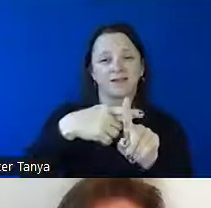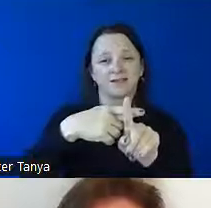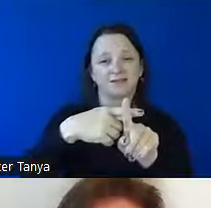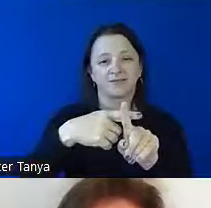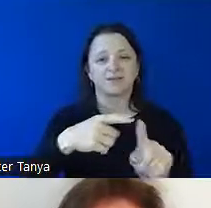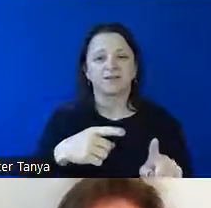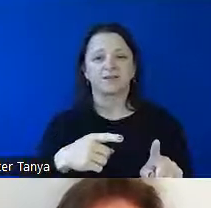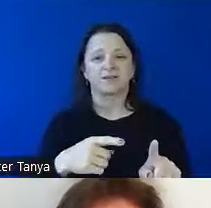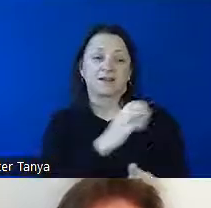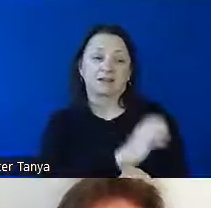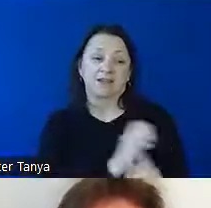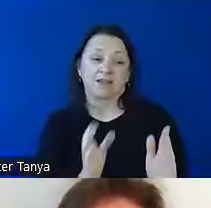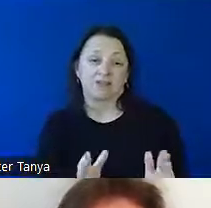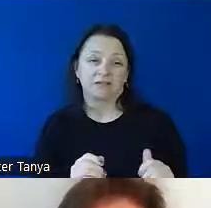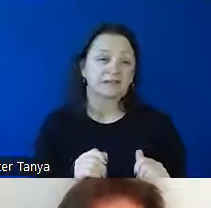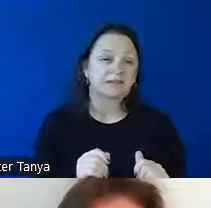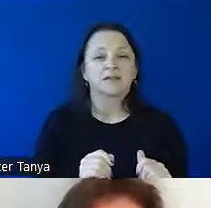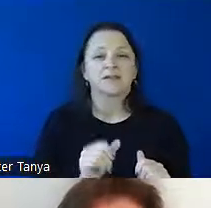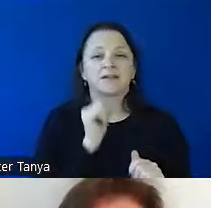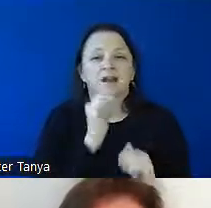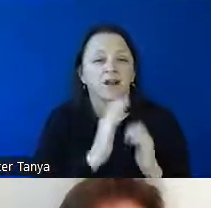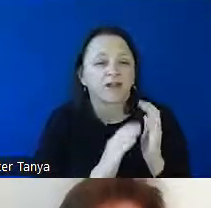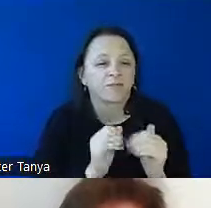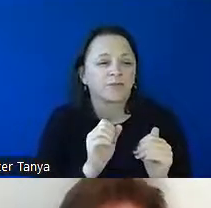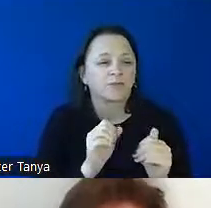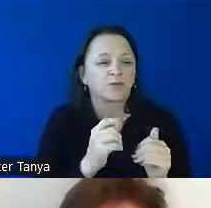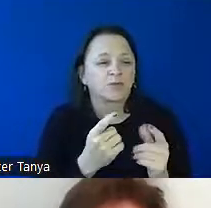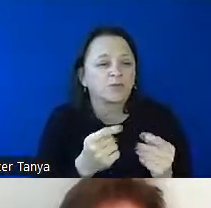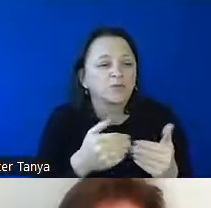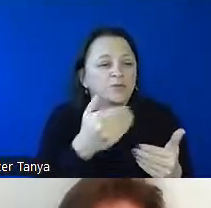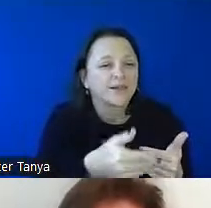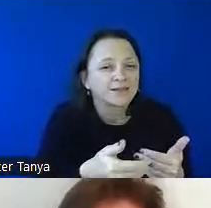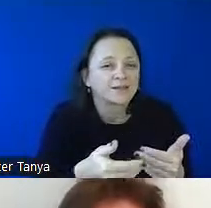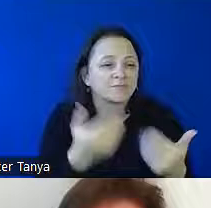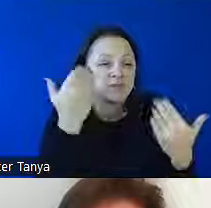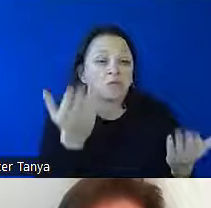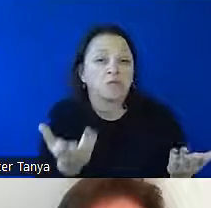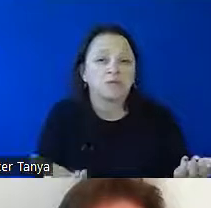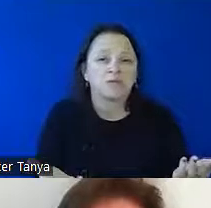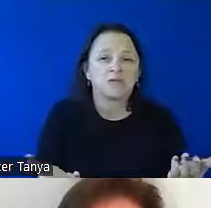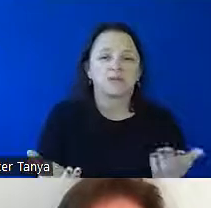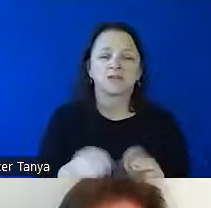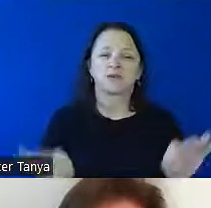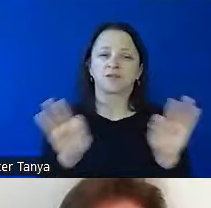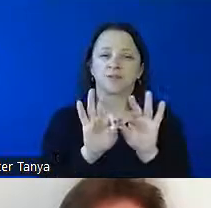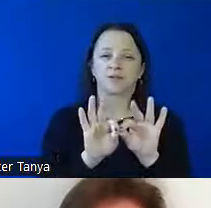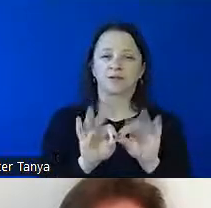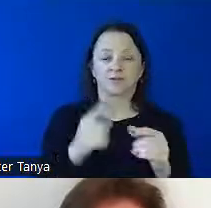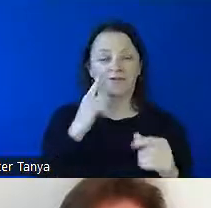be uncomfortable or not aware of what to do next. So it's very important to